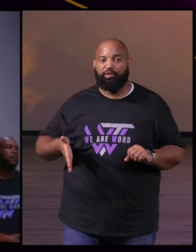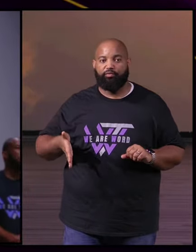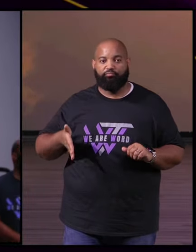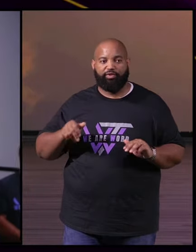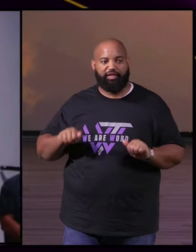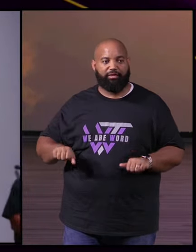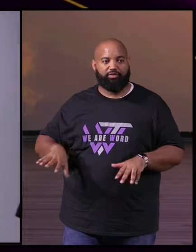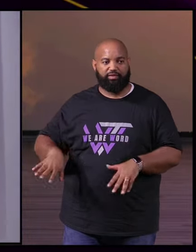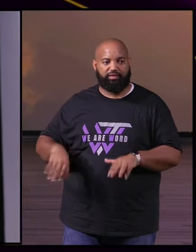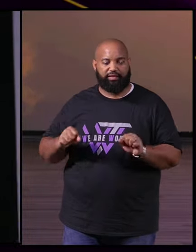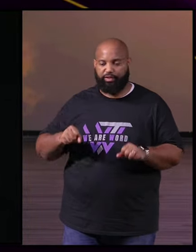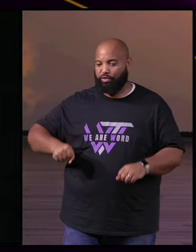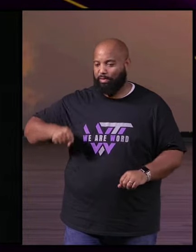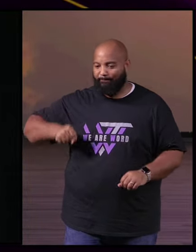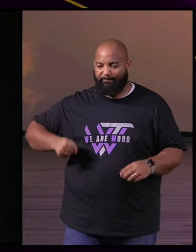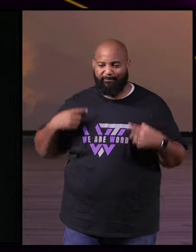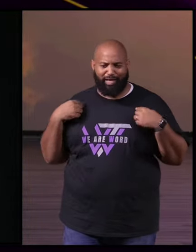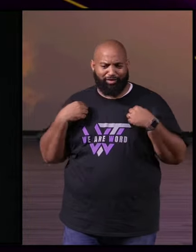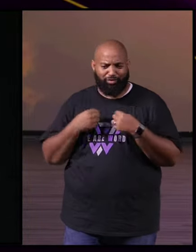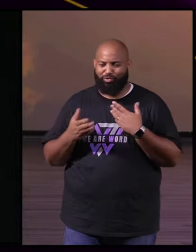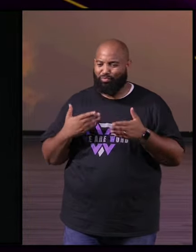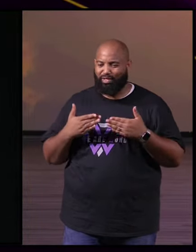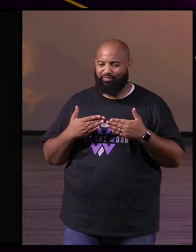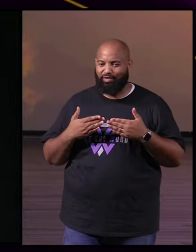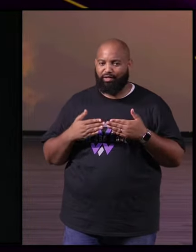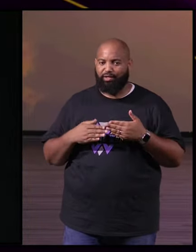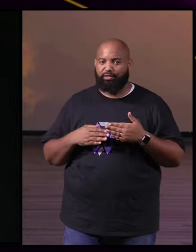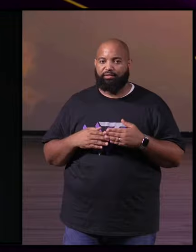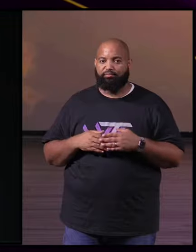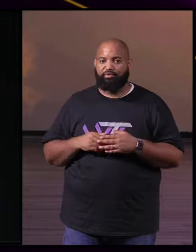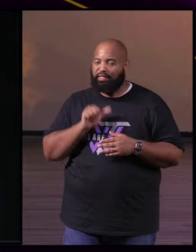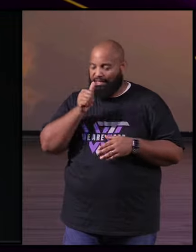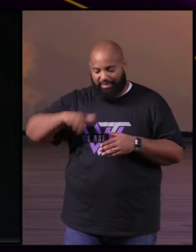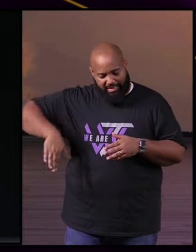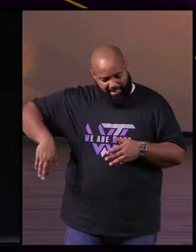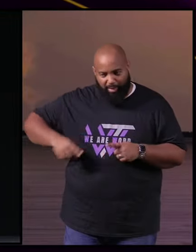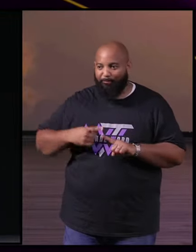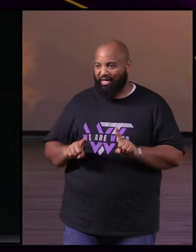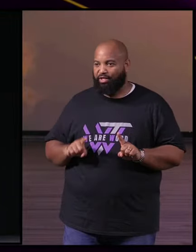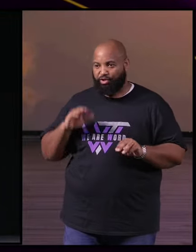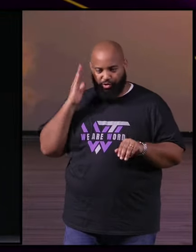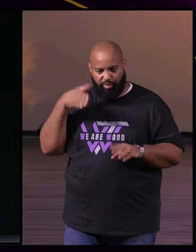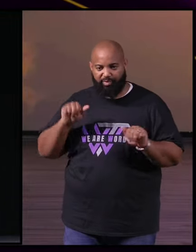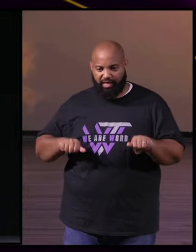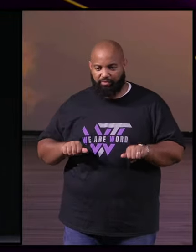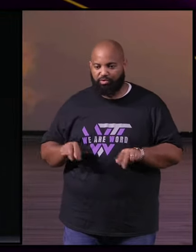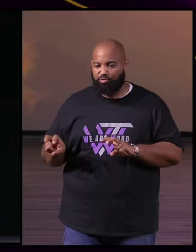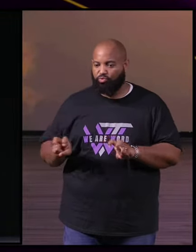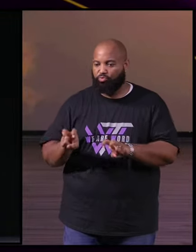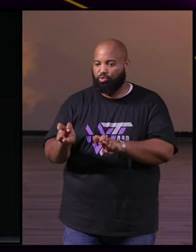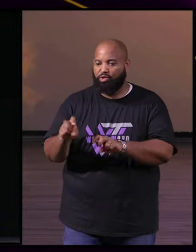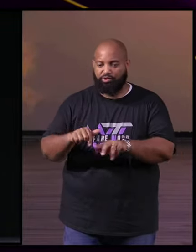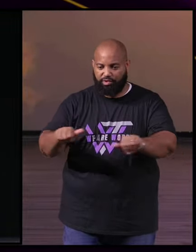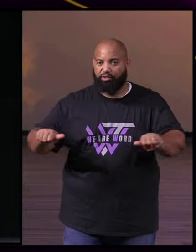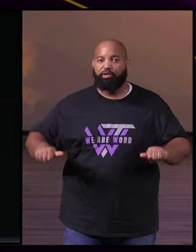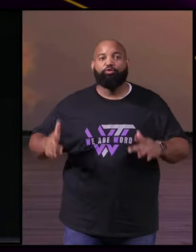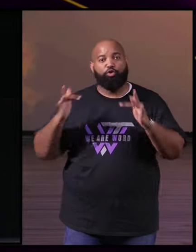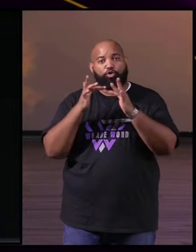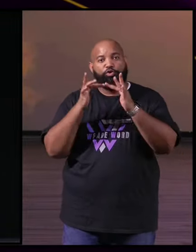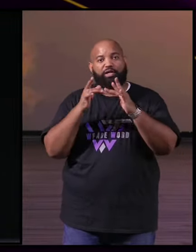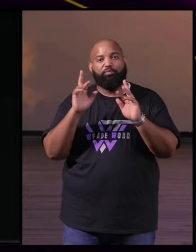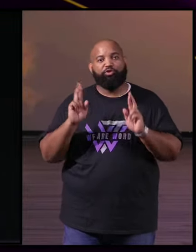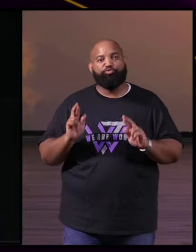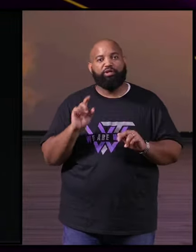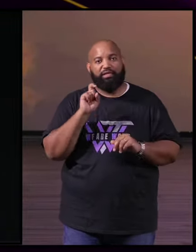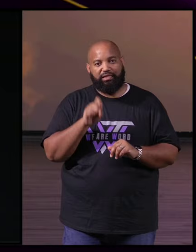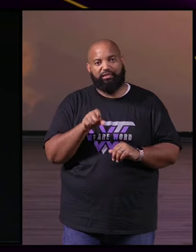brought to church today. I want you to come to me. I want you to walk down the aisle in just a moment. Don't move yet, but in a moment, I want you to do that. On the East City campus, I want you to get ready